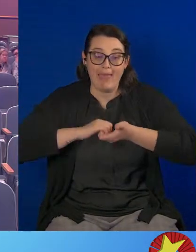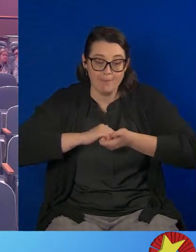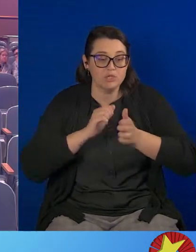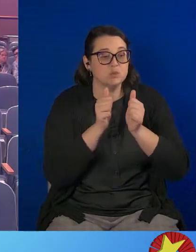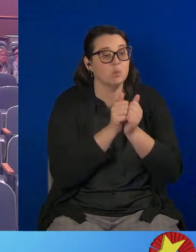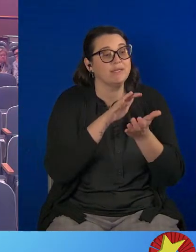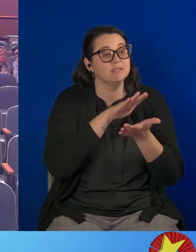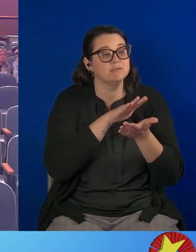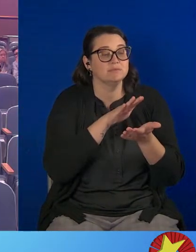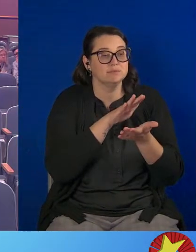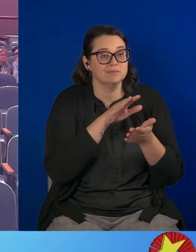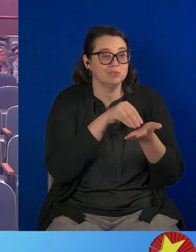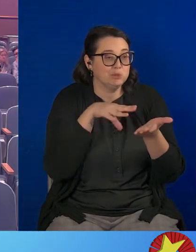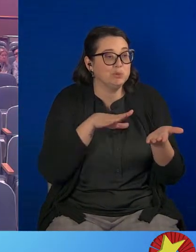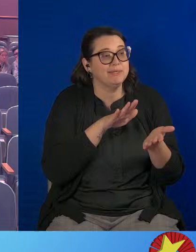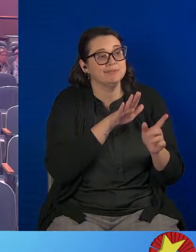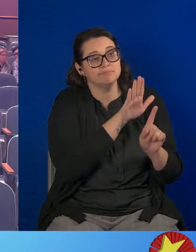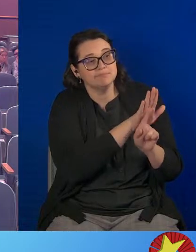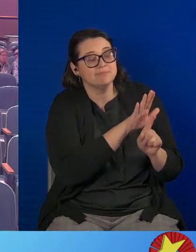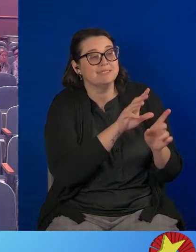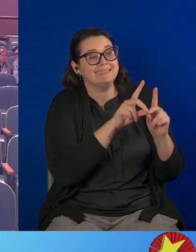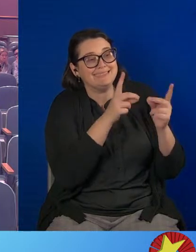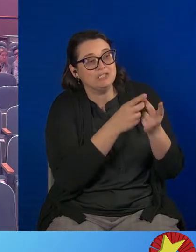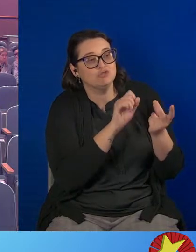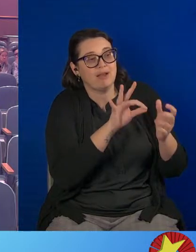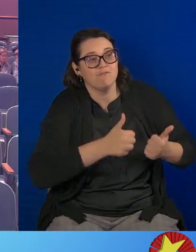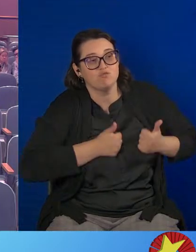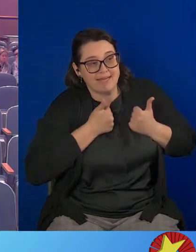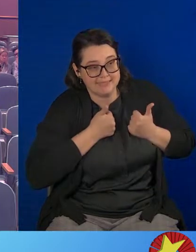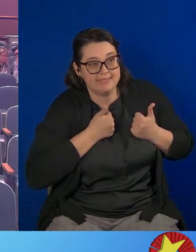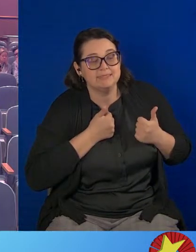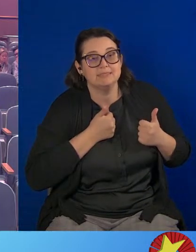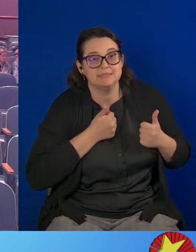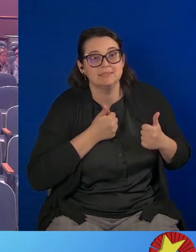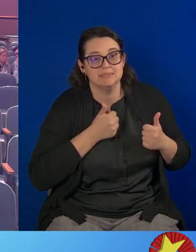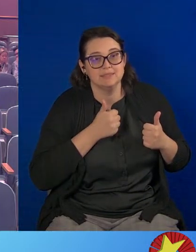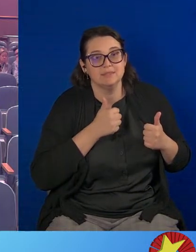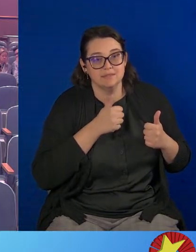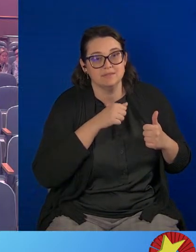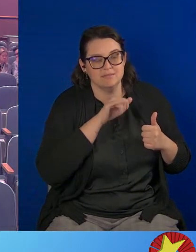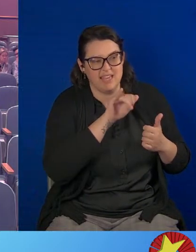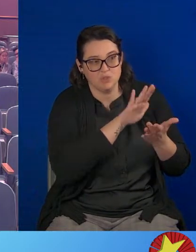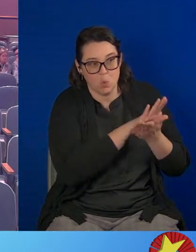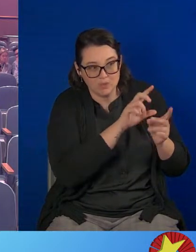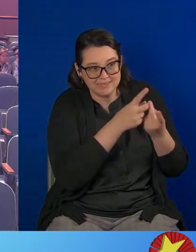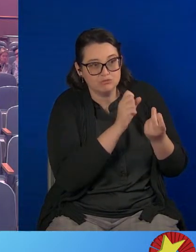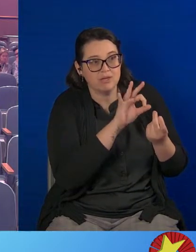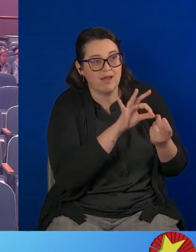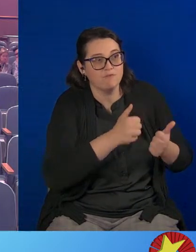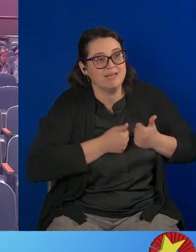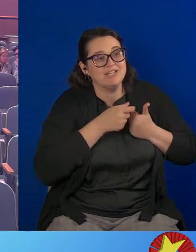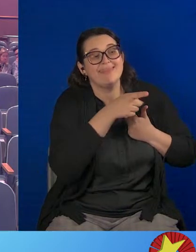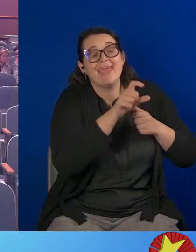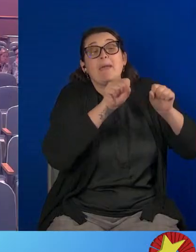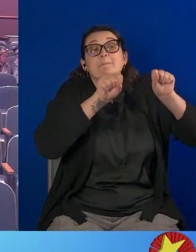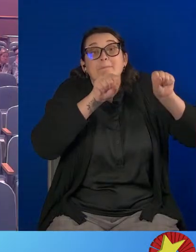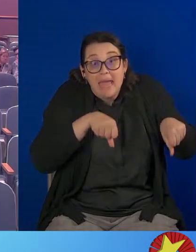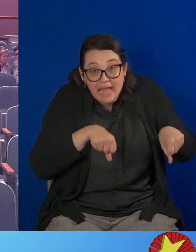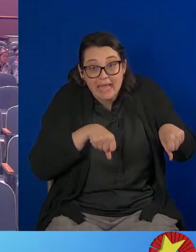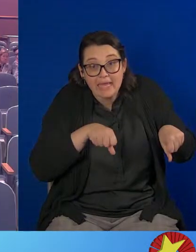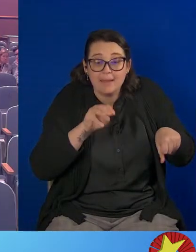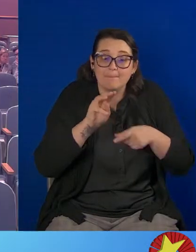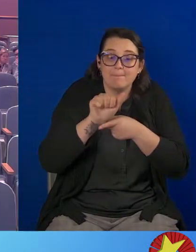of residence, a student's school district of residence may provide an interim